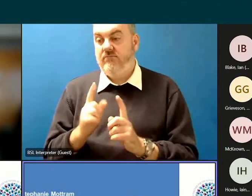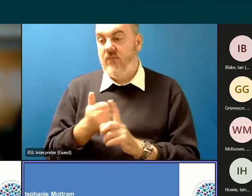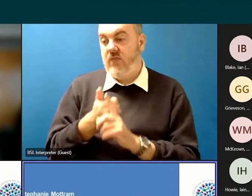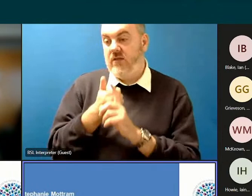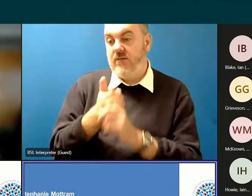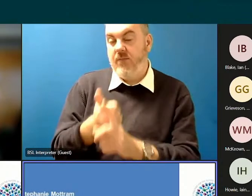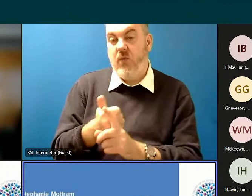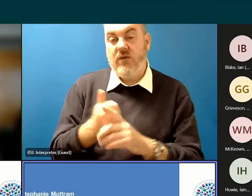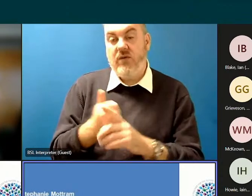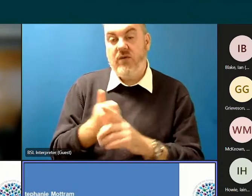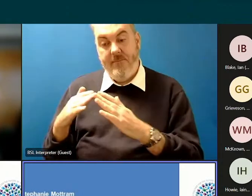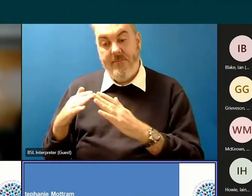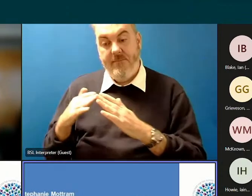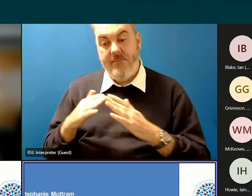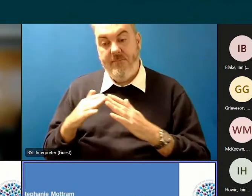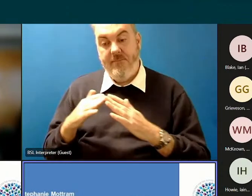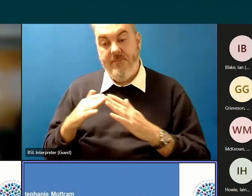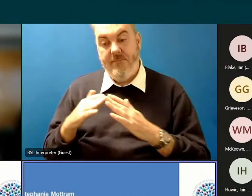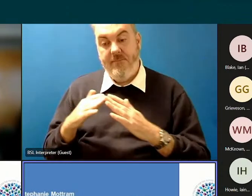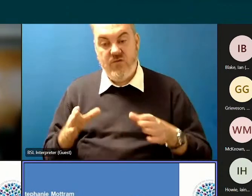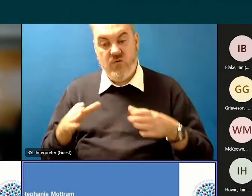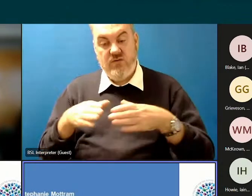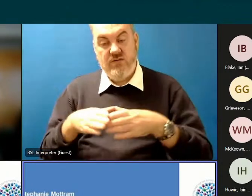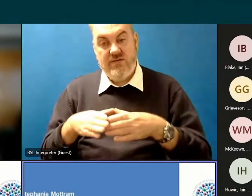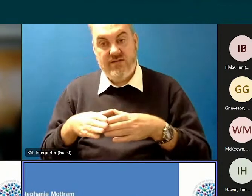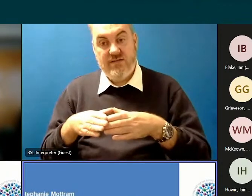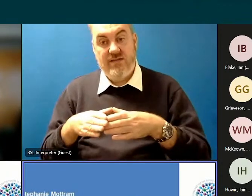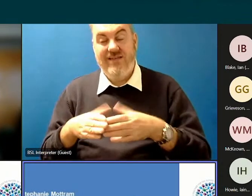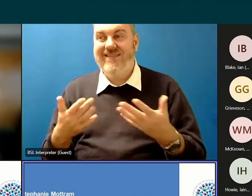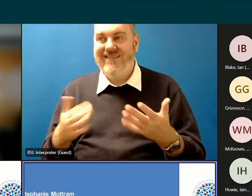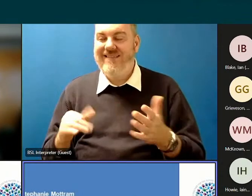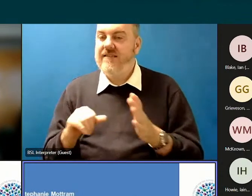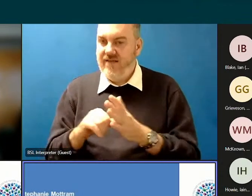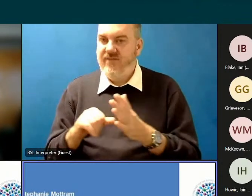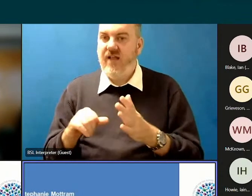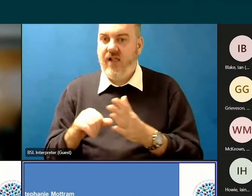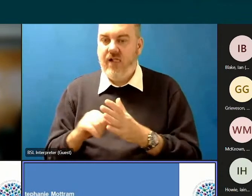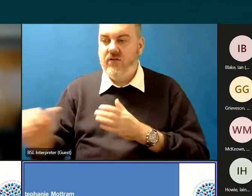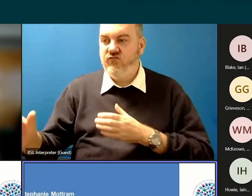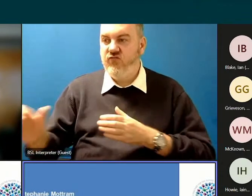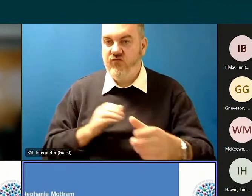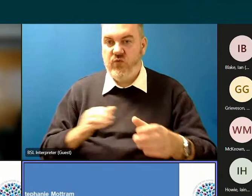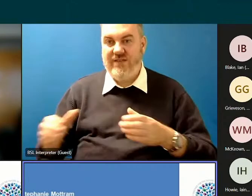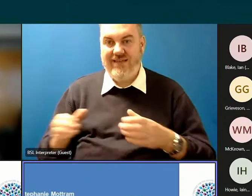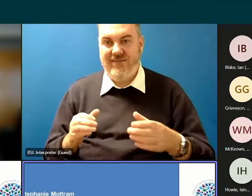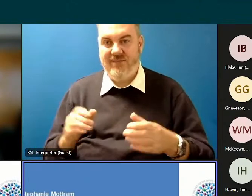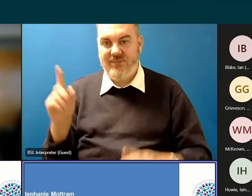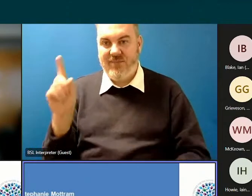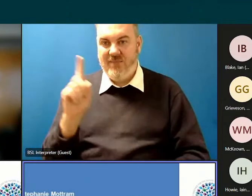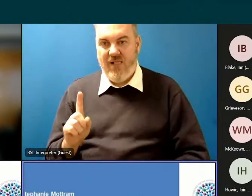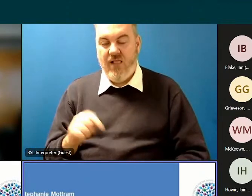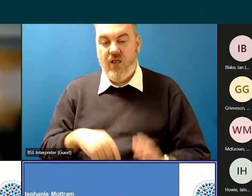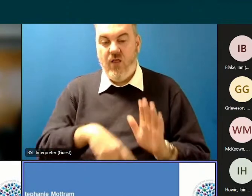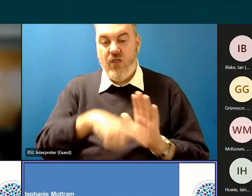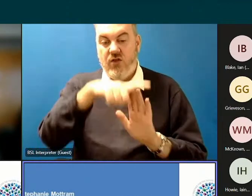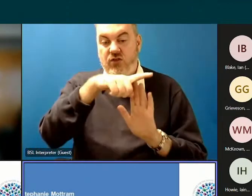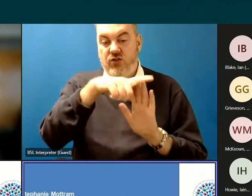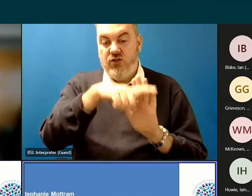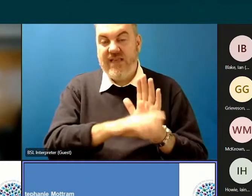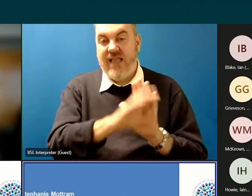home workforce, so absolutely it is very difficult in terms of recruitment, and their terms and conditions